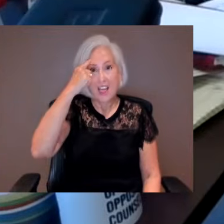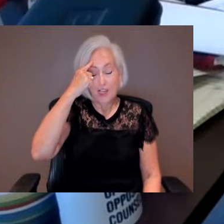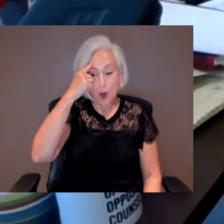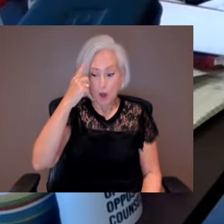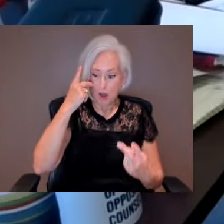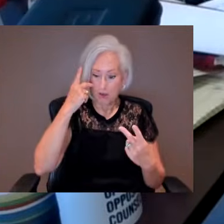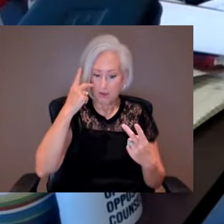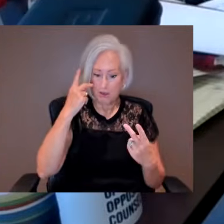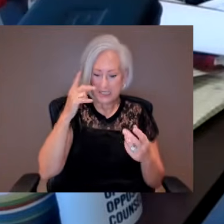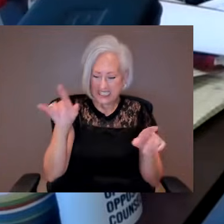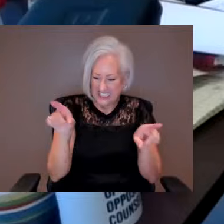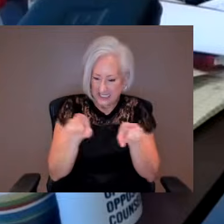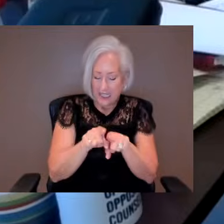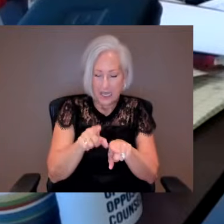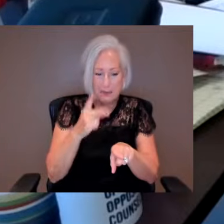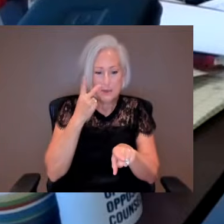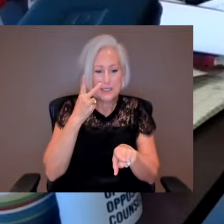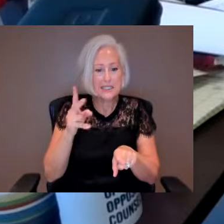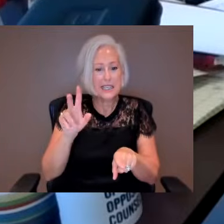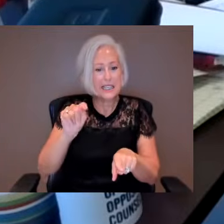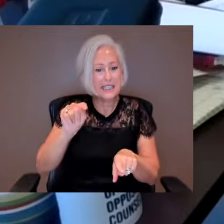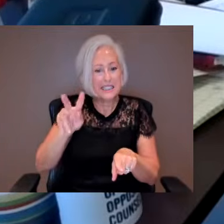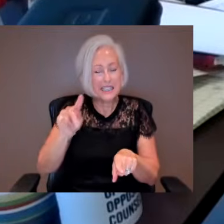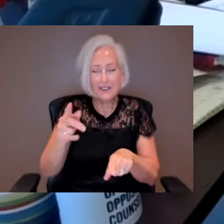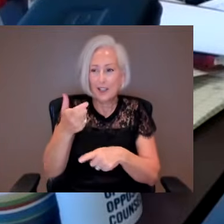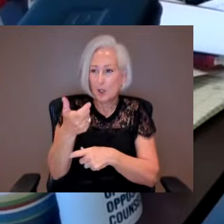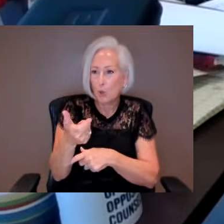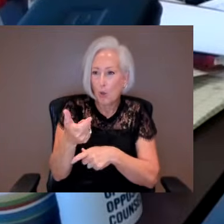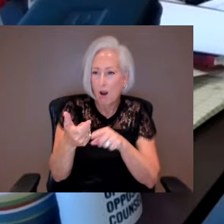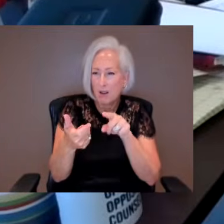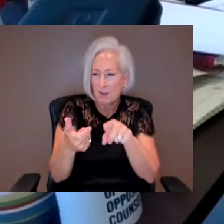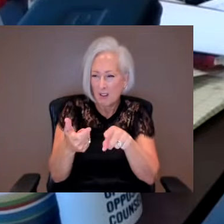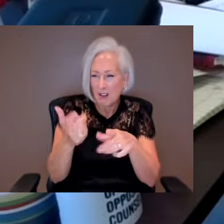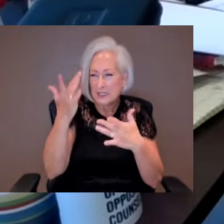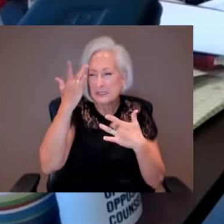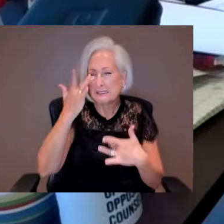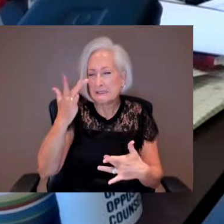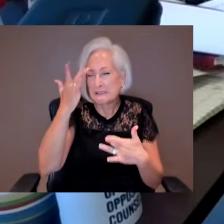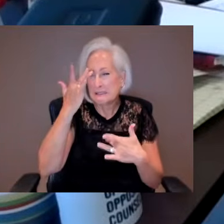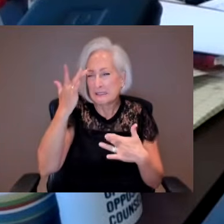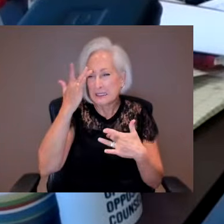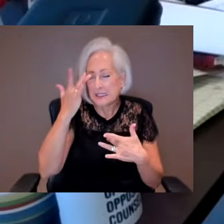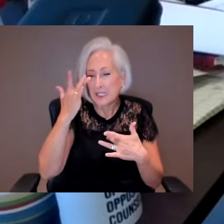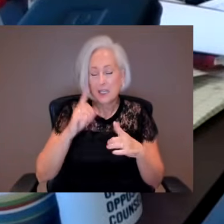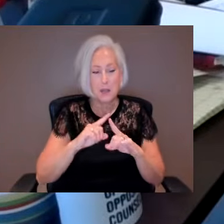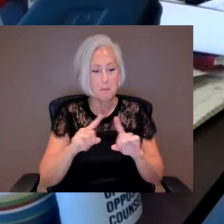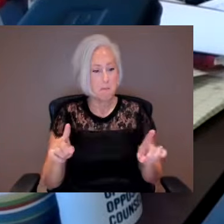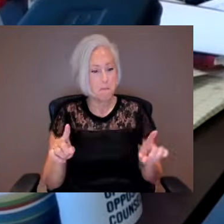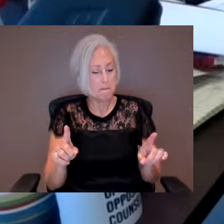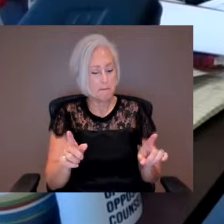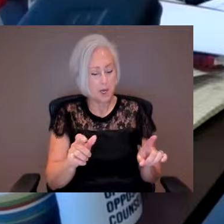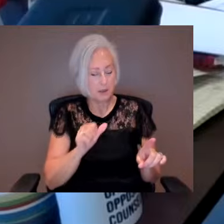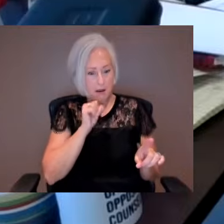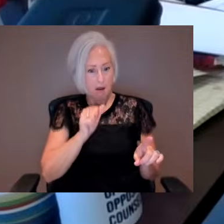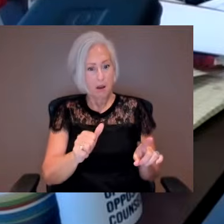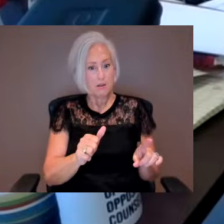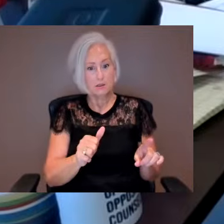and radiation therapies But for me, it was just kind